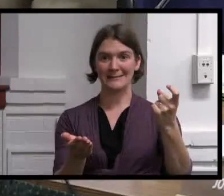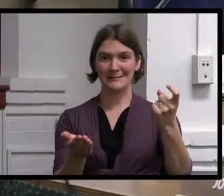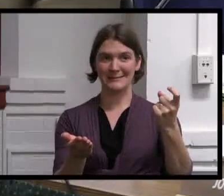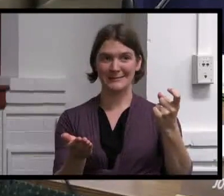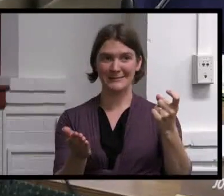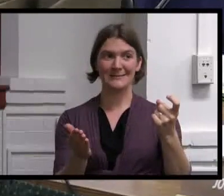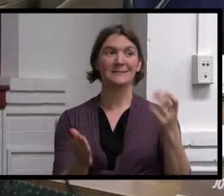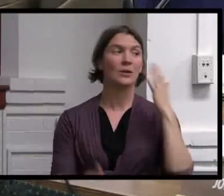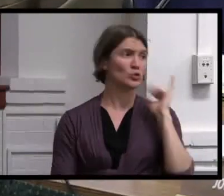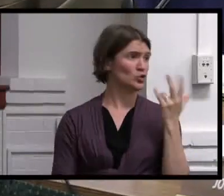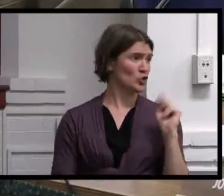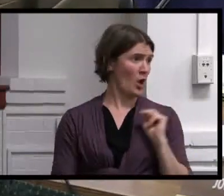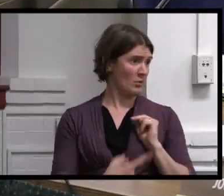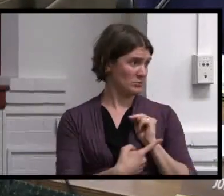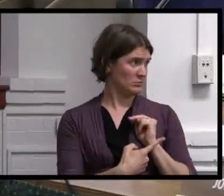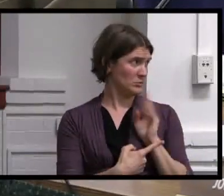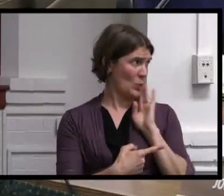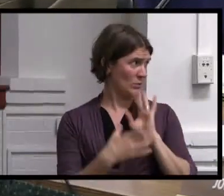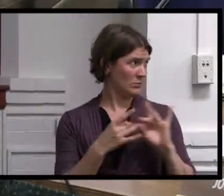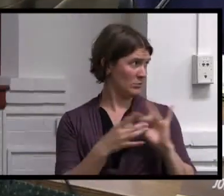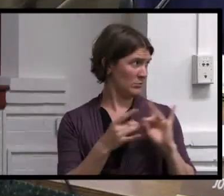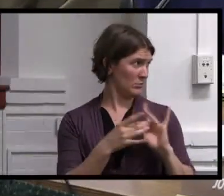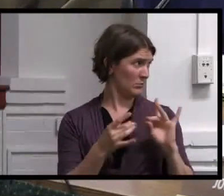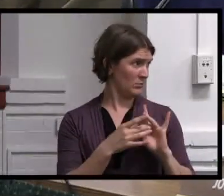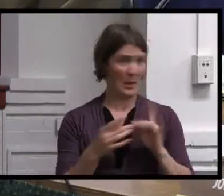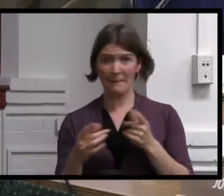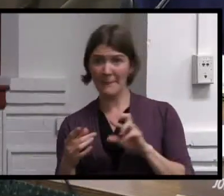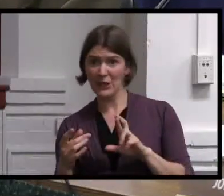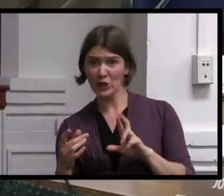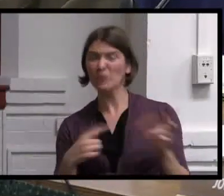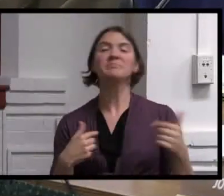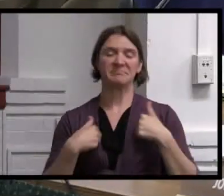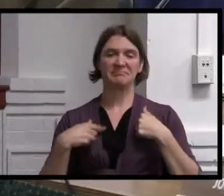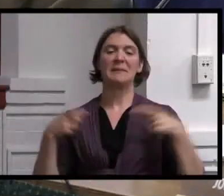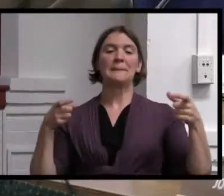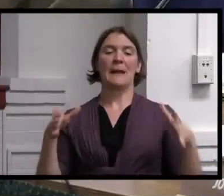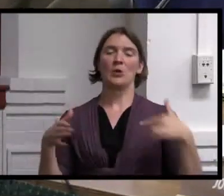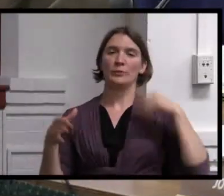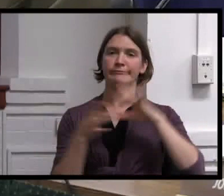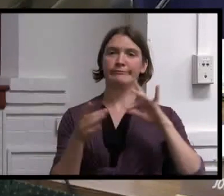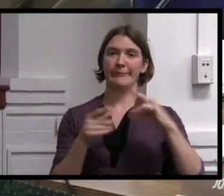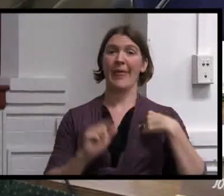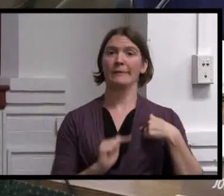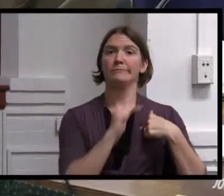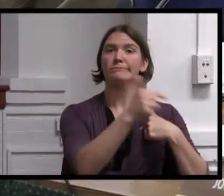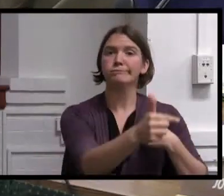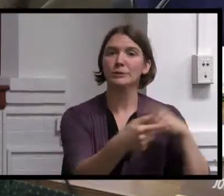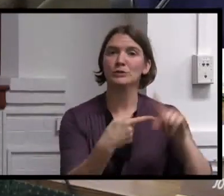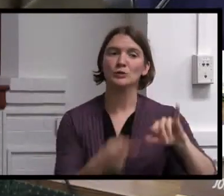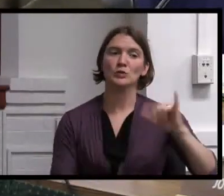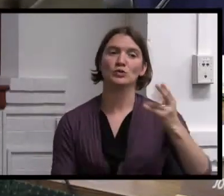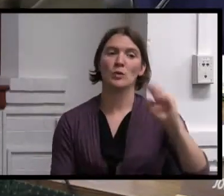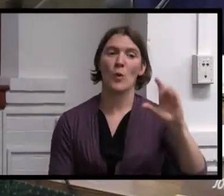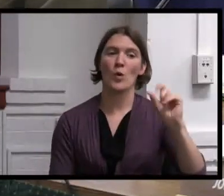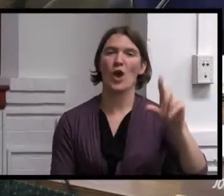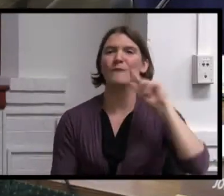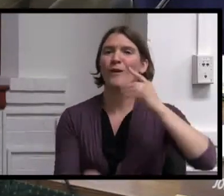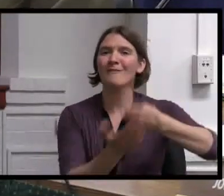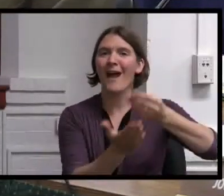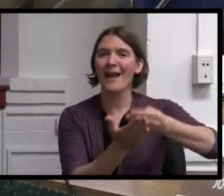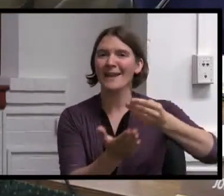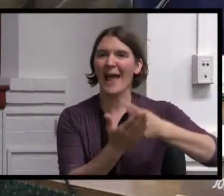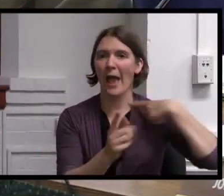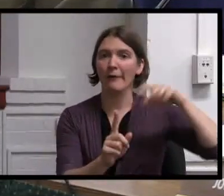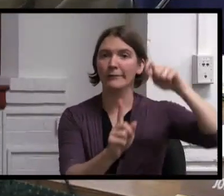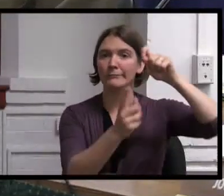I know, John, are you going to speak to this one, or Peter? I'll speak to it. Okay. Then if you'd like more information from John, he certainly can provide